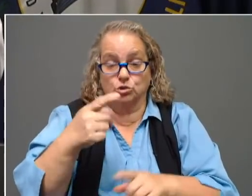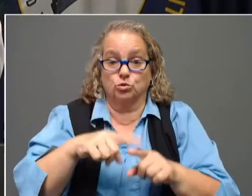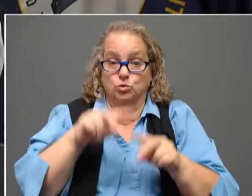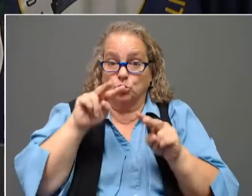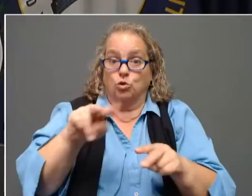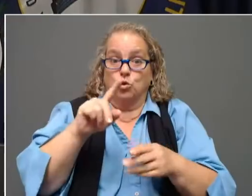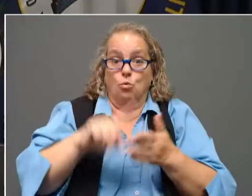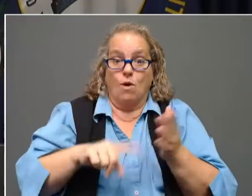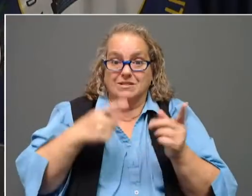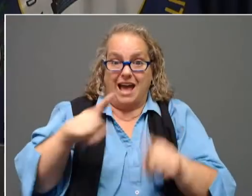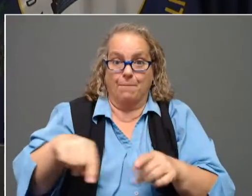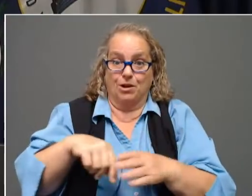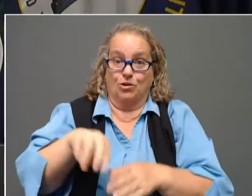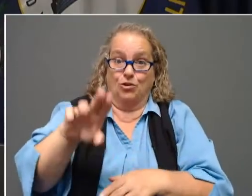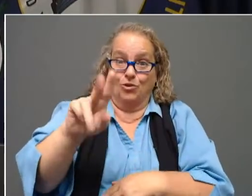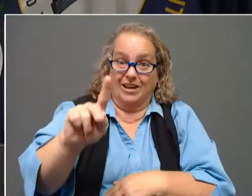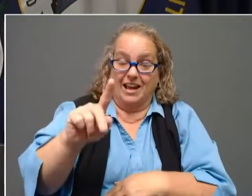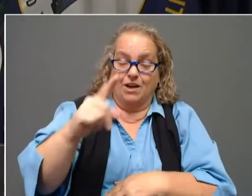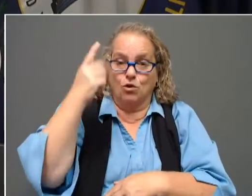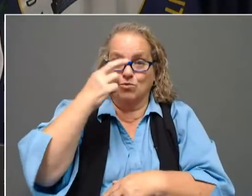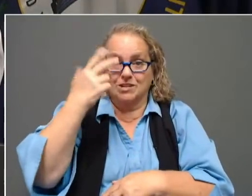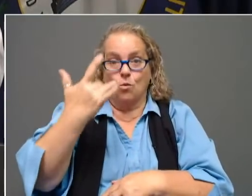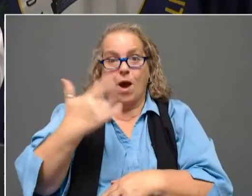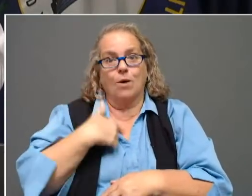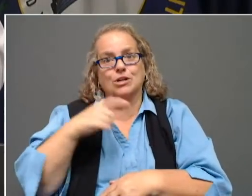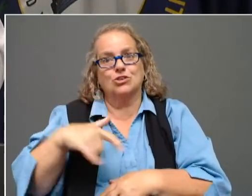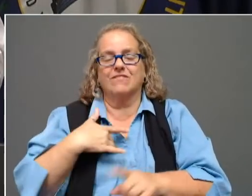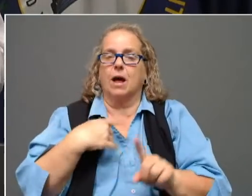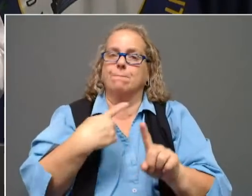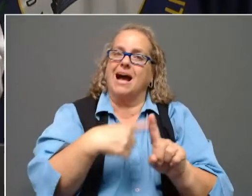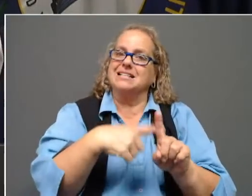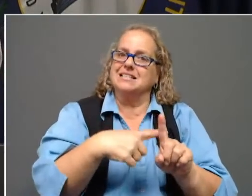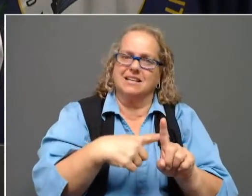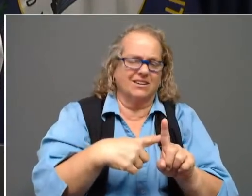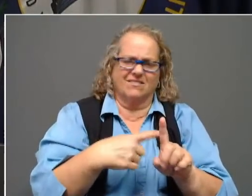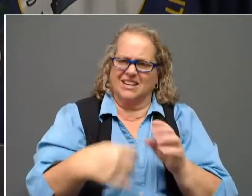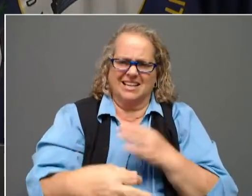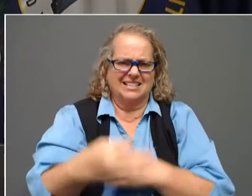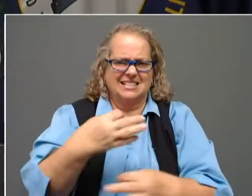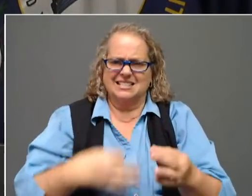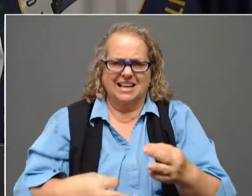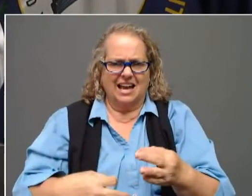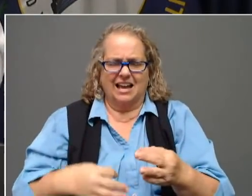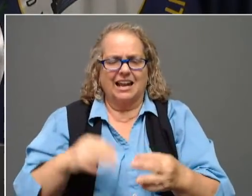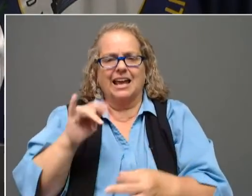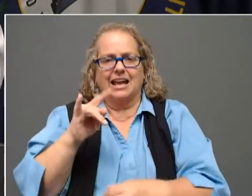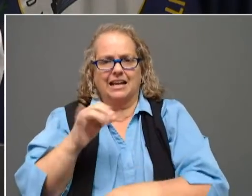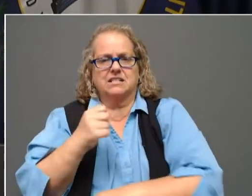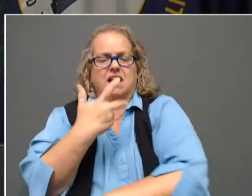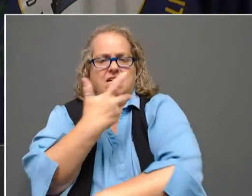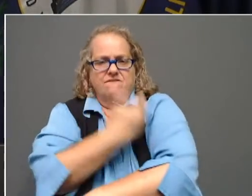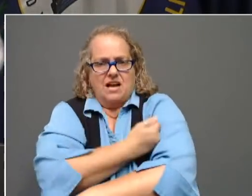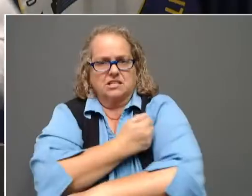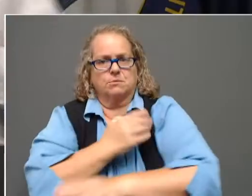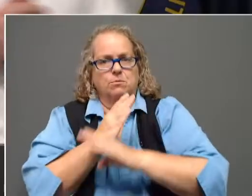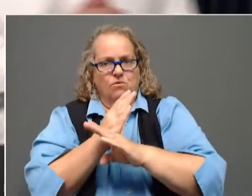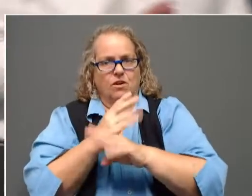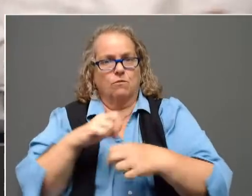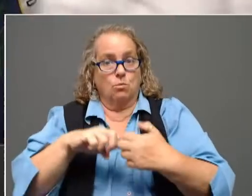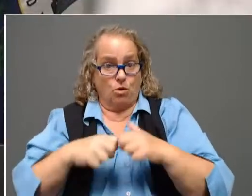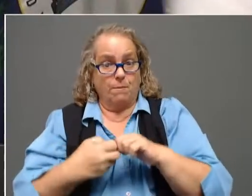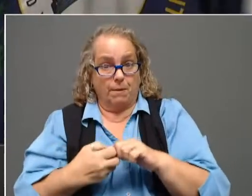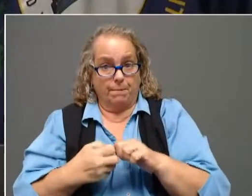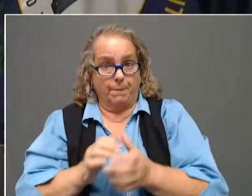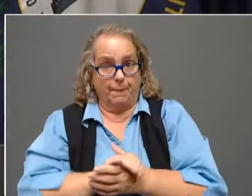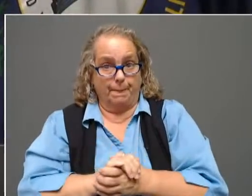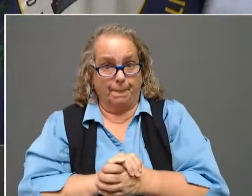Britain as a reason for optimism and look instead and say it's a vaccine preventable problem if we just get vaccinated.